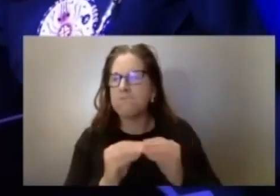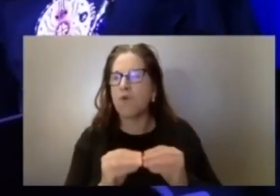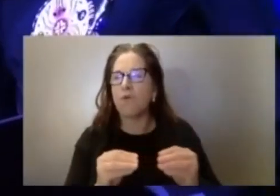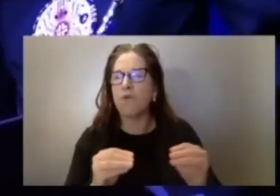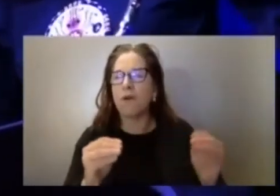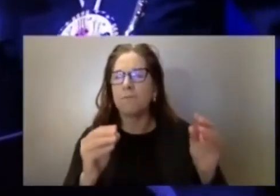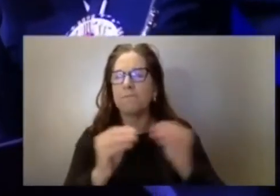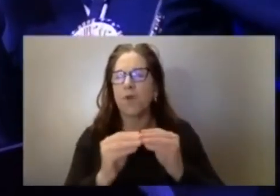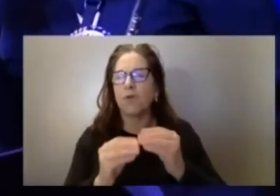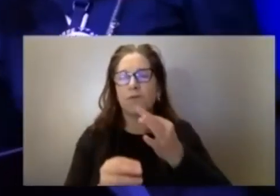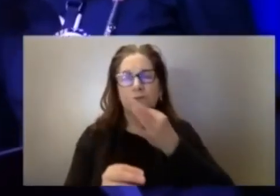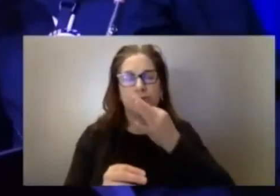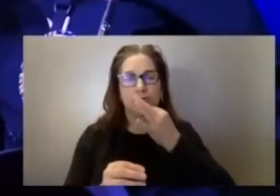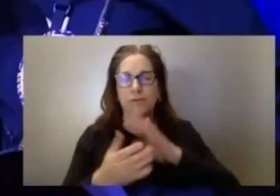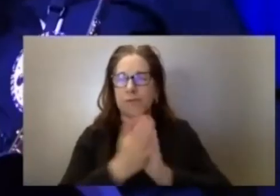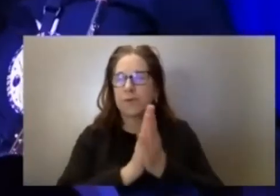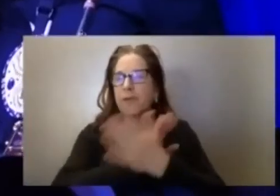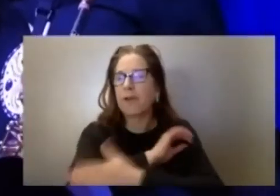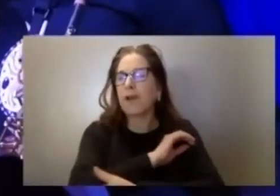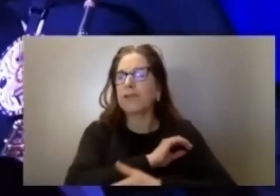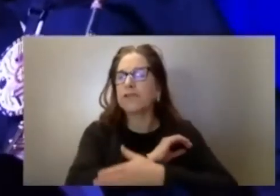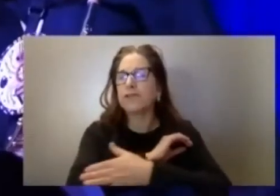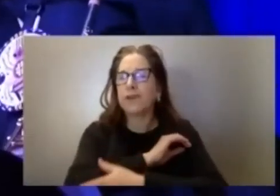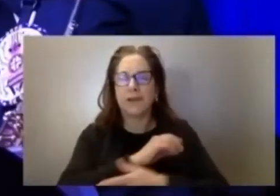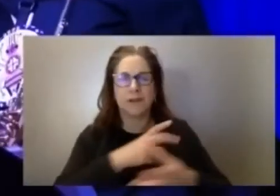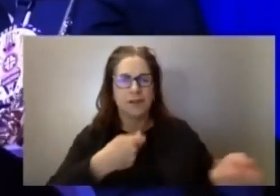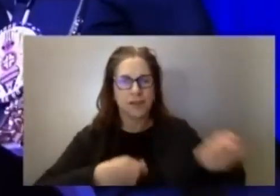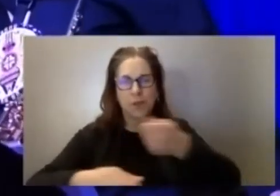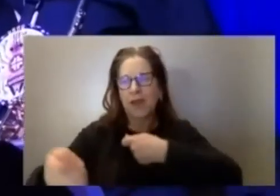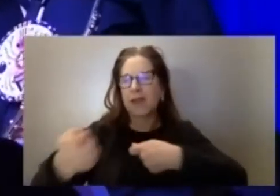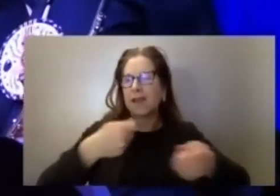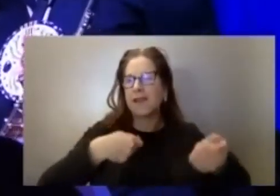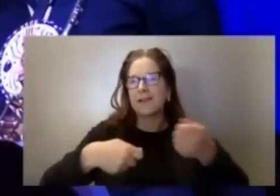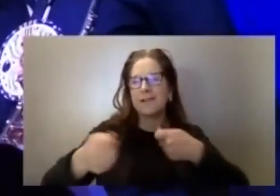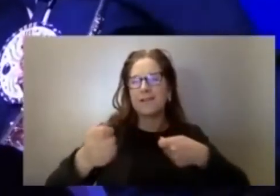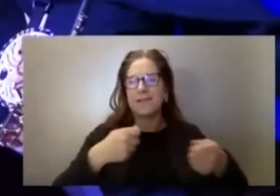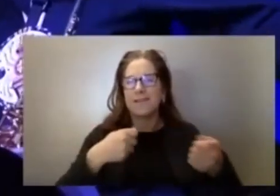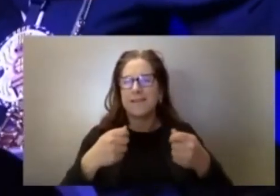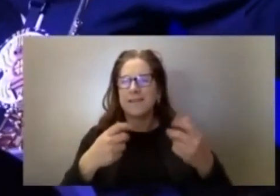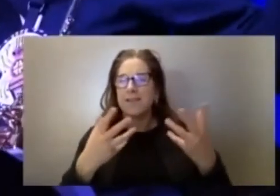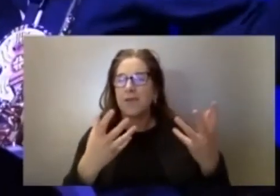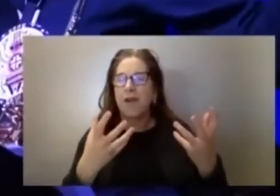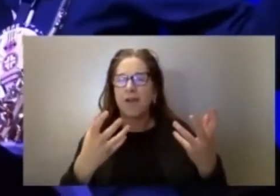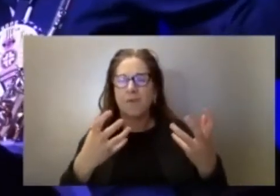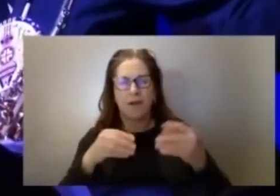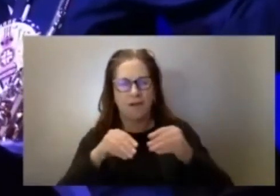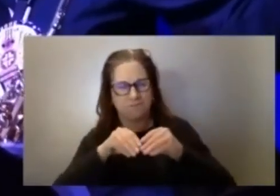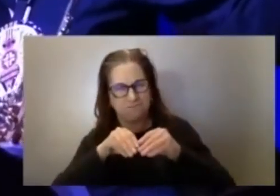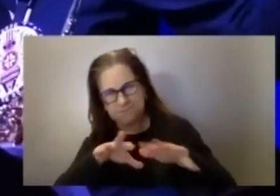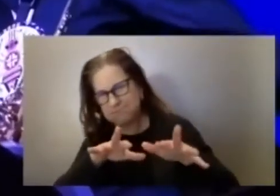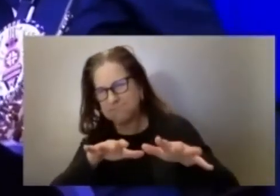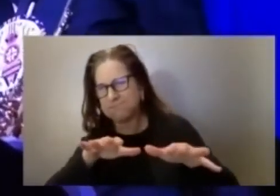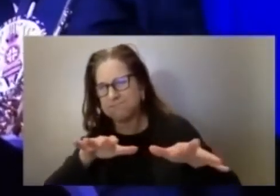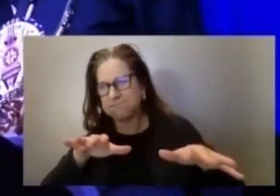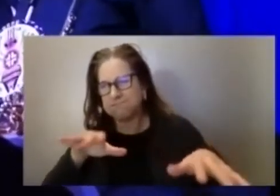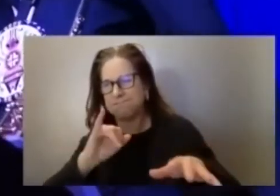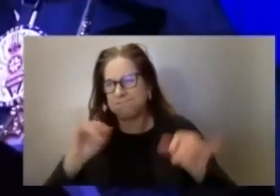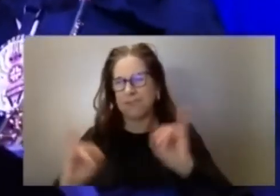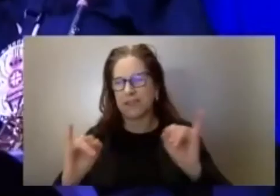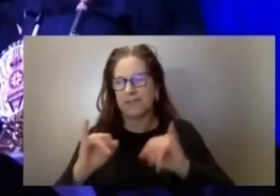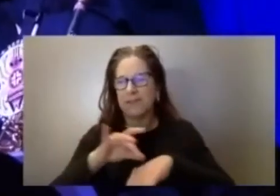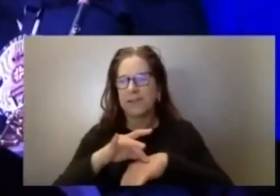more. Soon it was countries. Then it was trade. The wanting infected the earth.